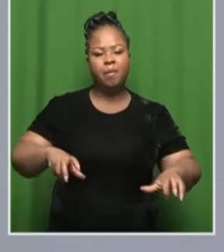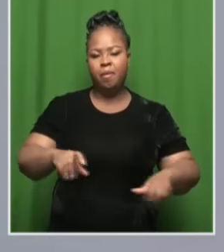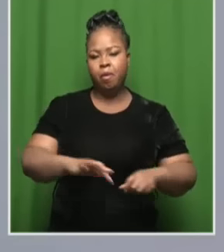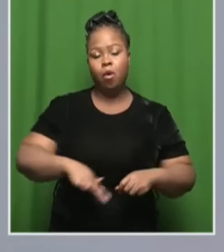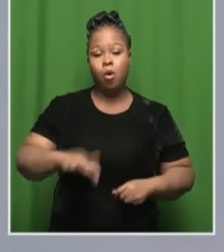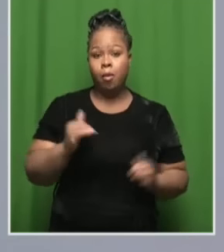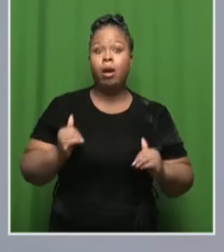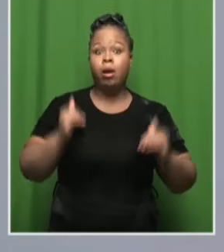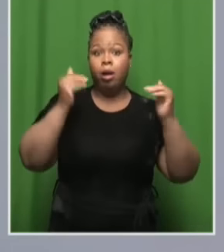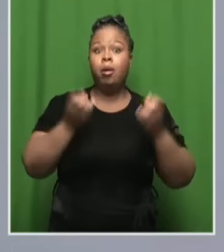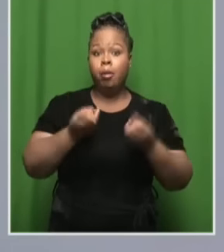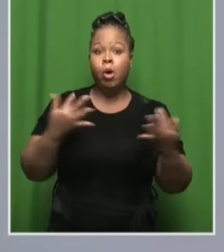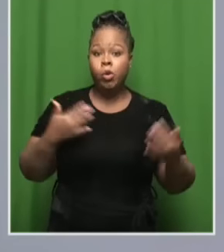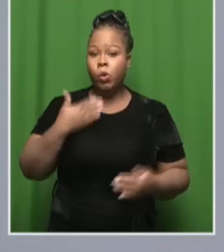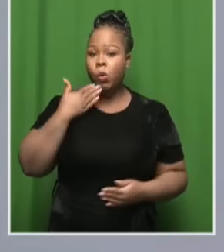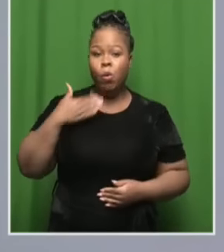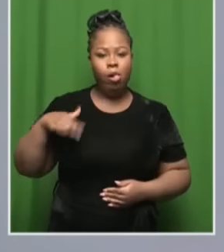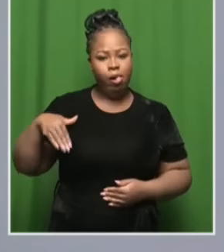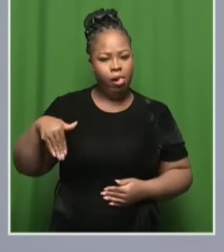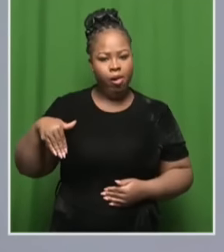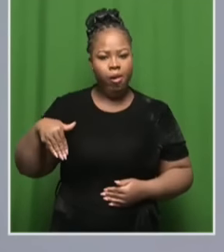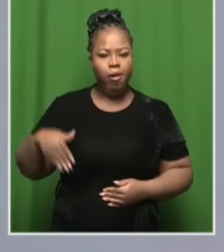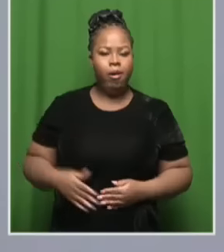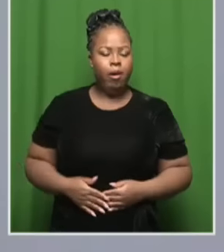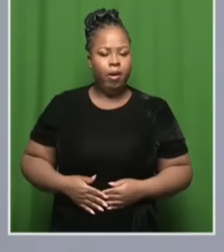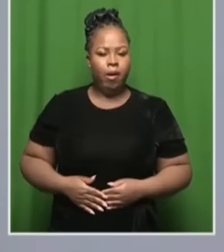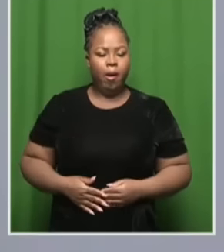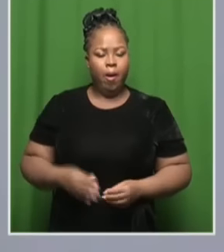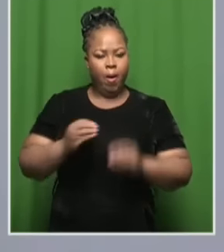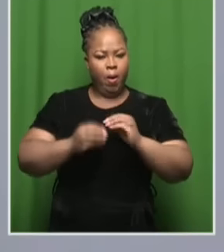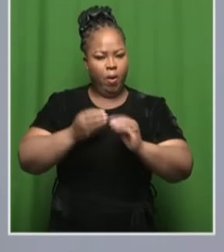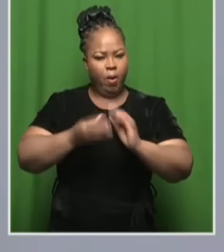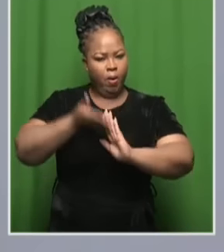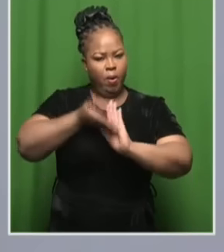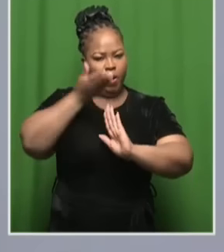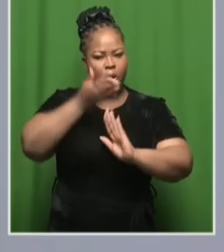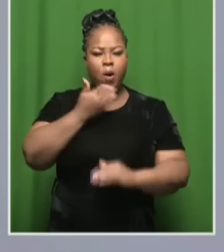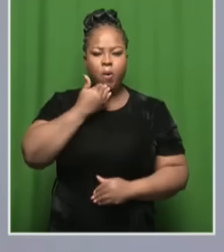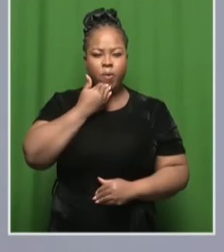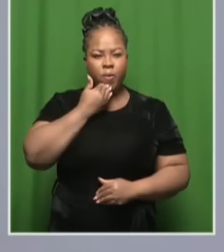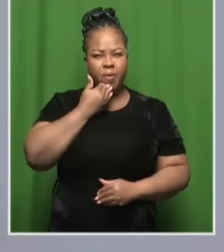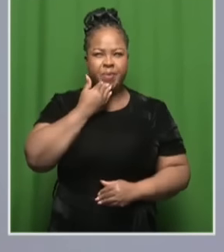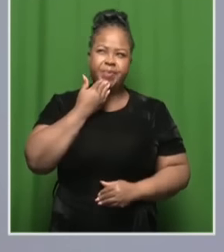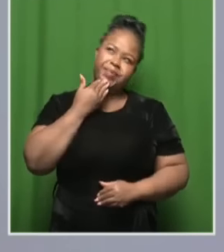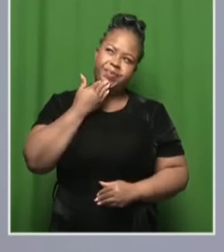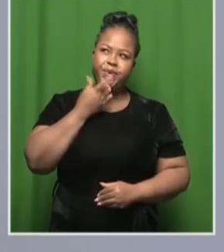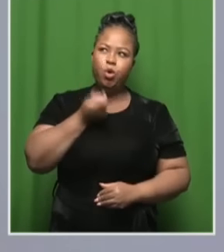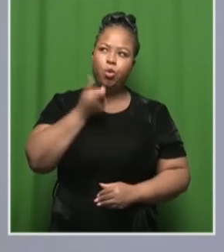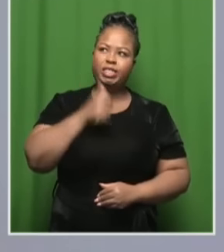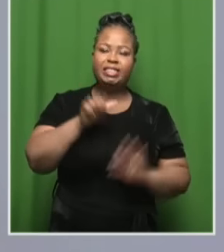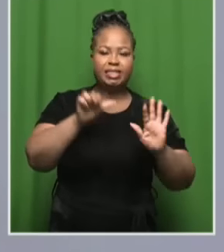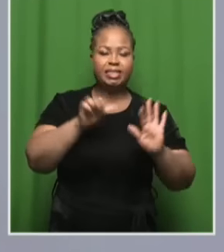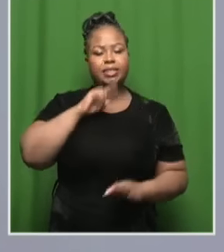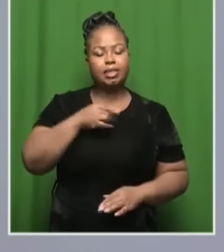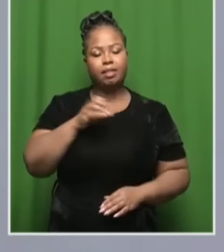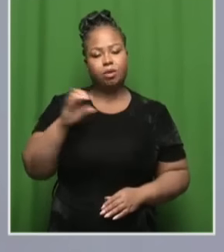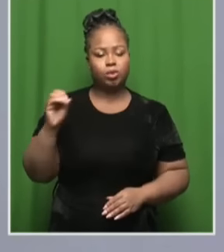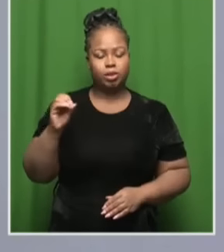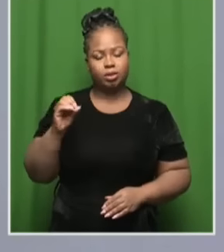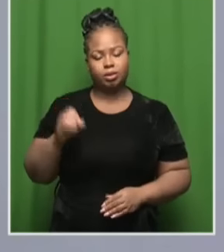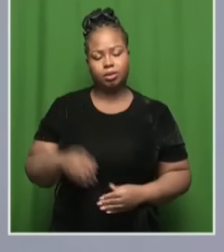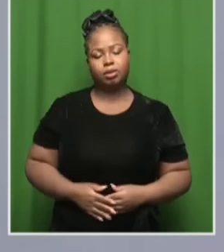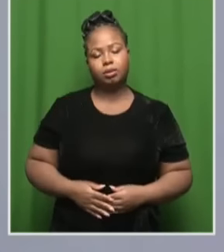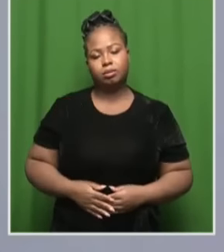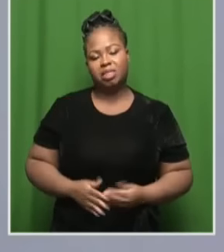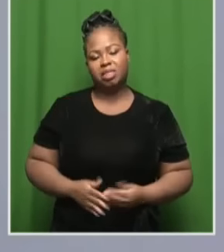highest municipality with highest number of outstanding prepaid meters, I think it's around plus or minus 6,000. But yes,